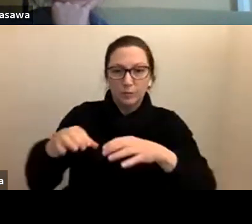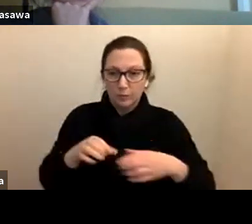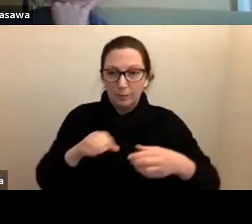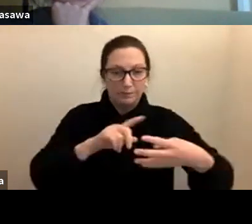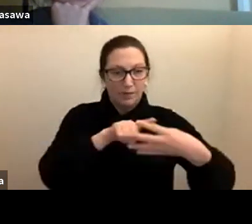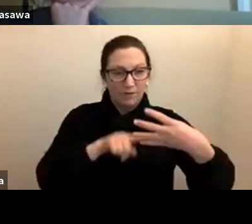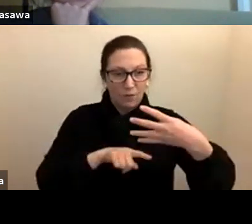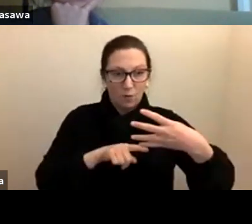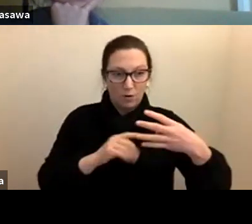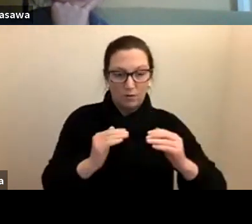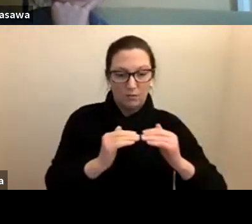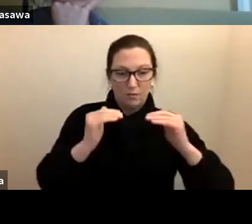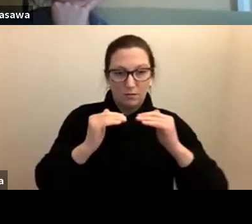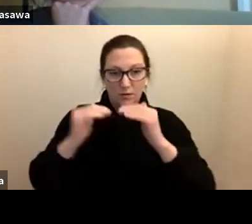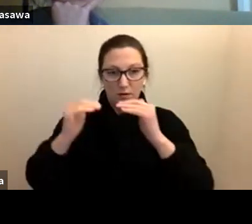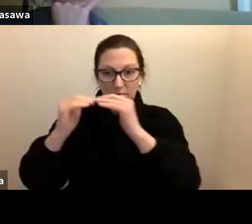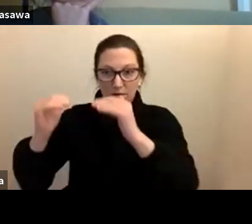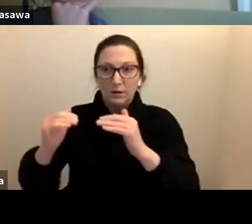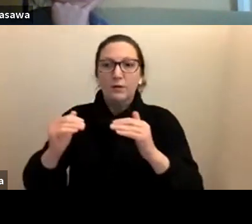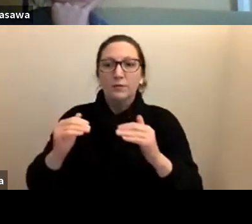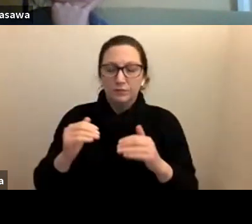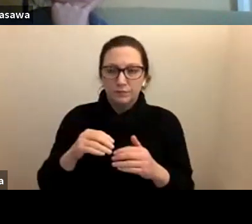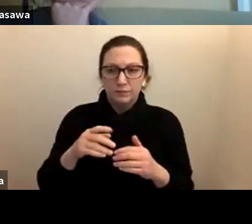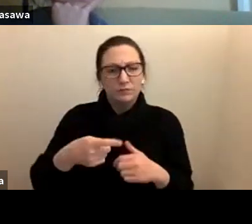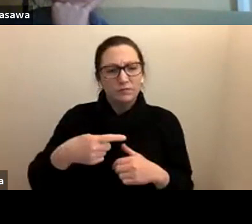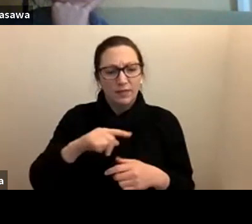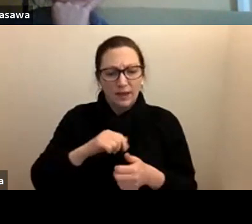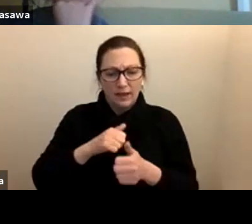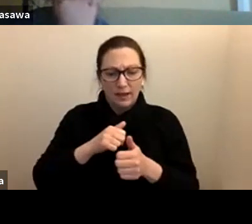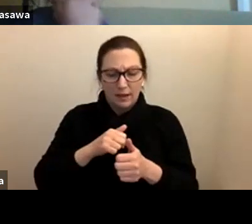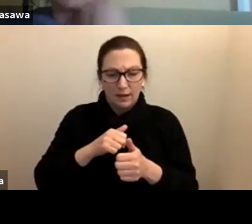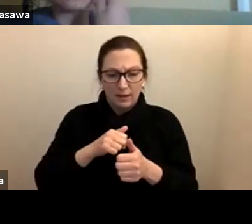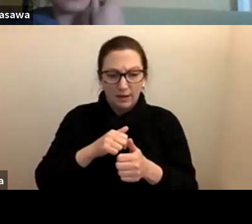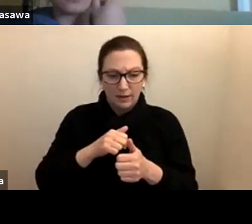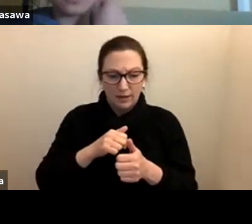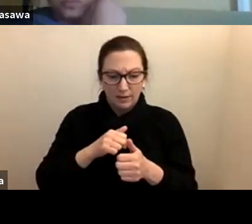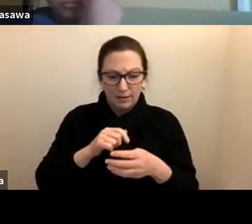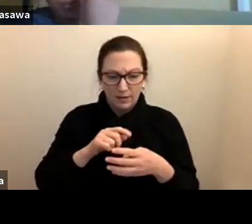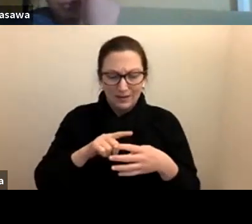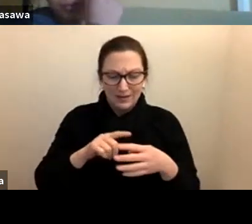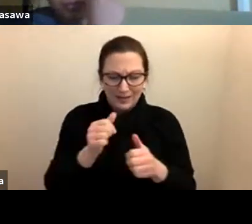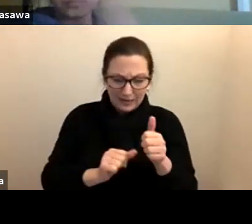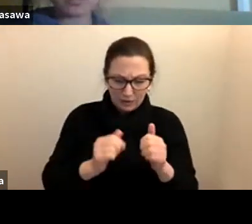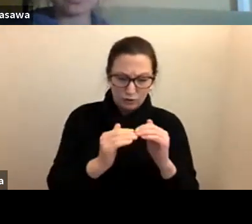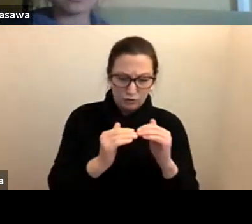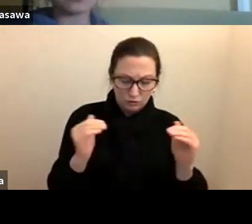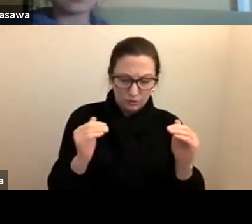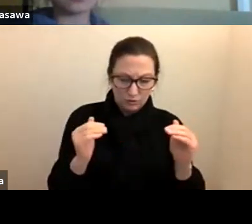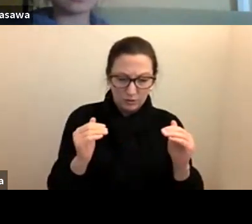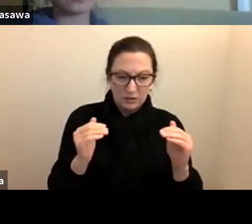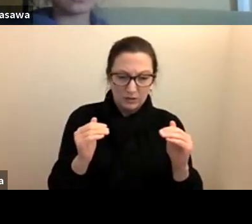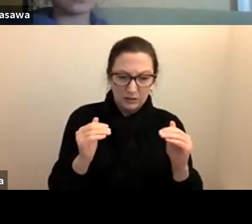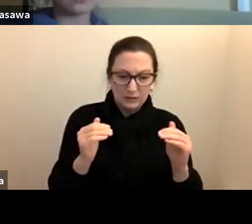And they do that proportion. They make each tier relatively equal